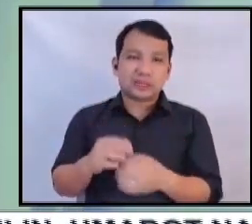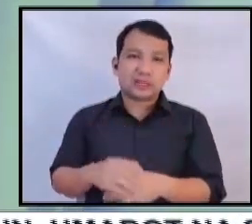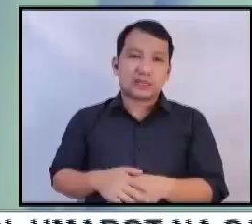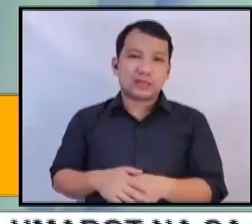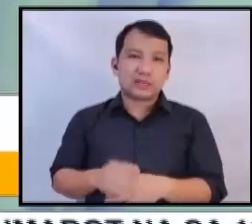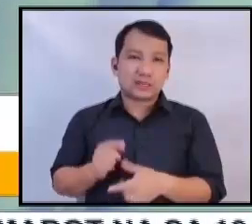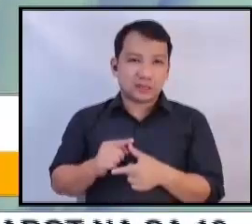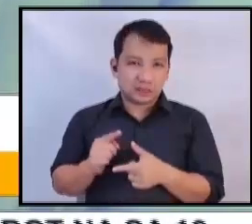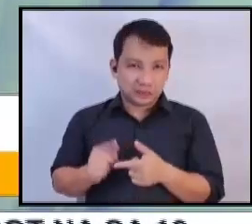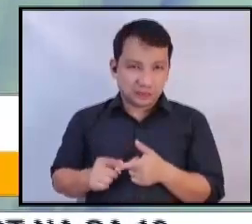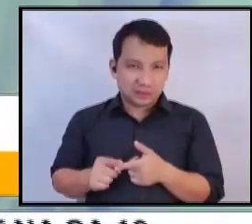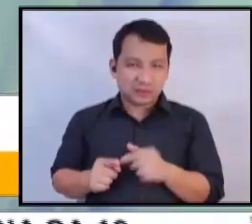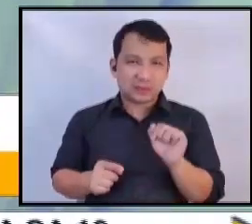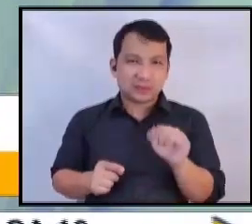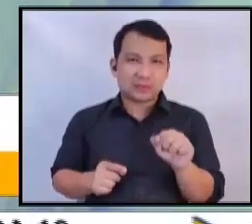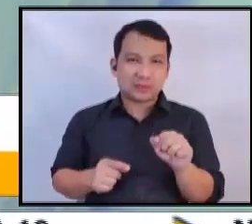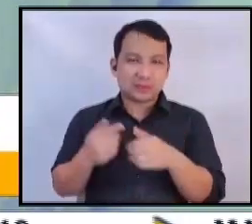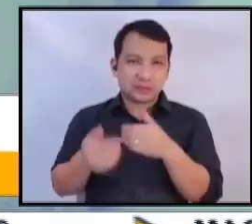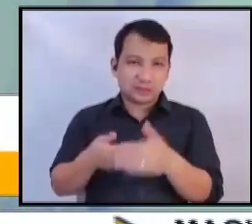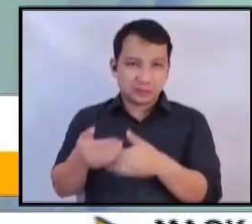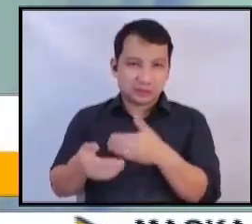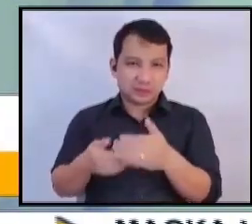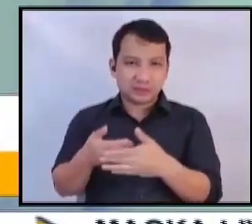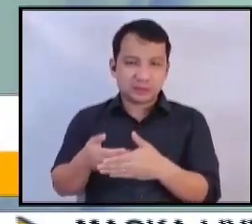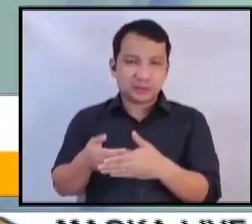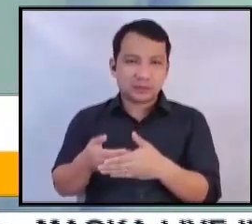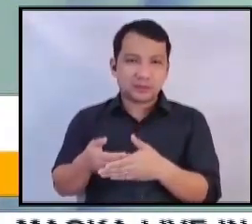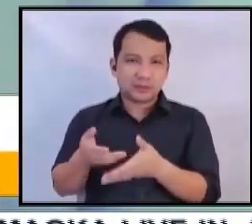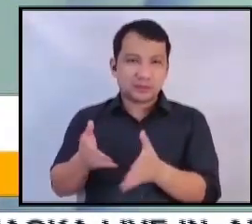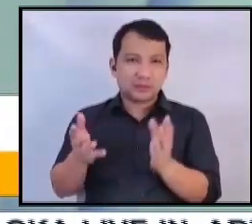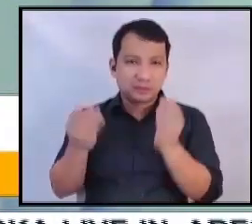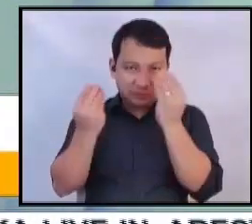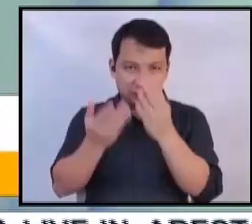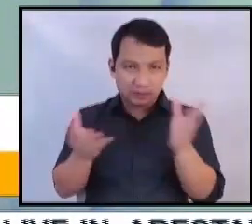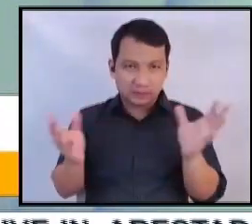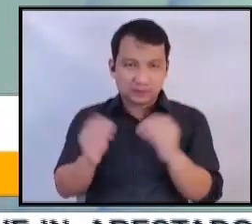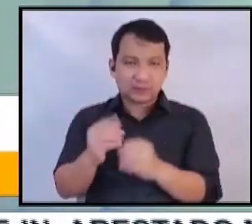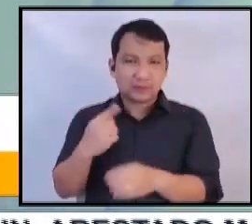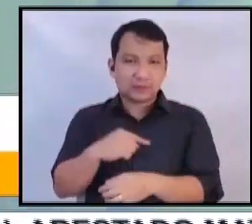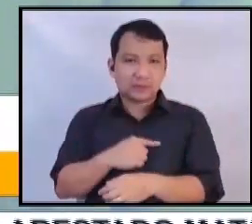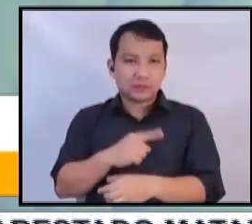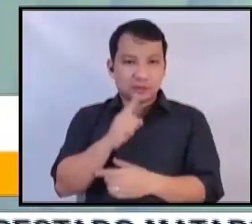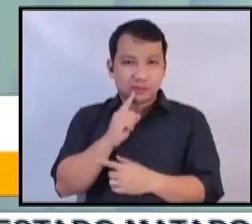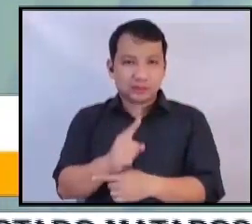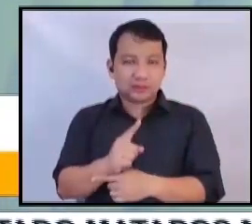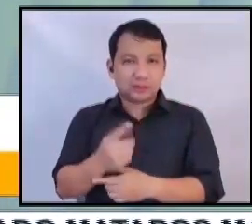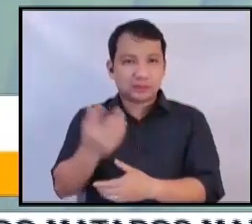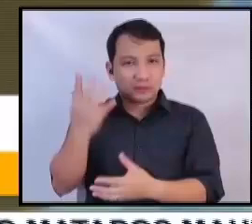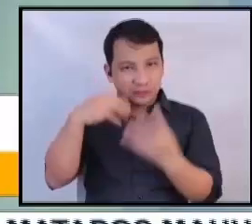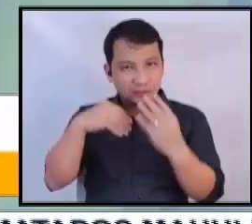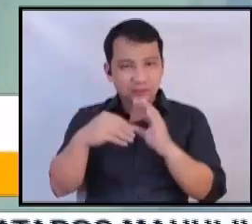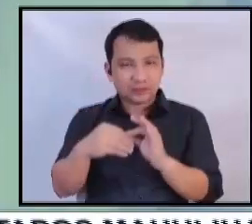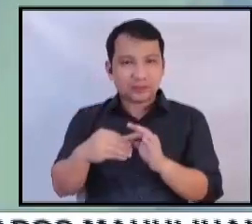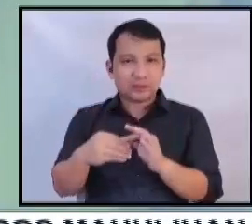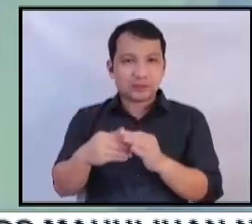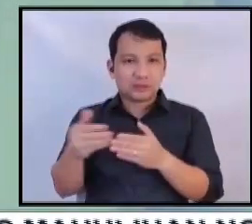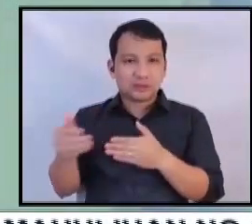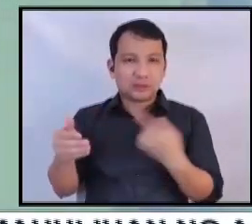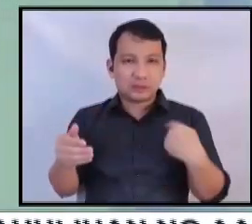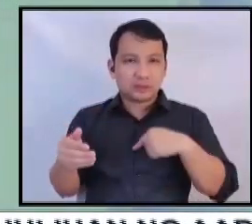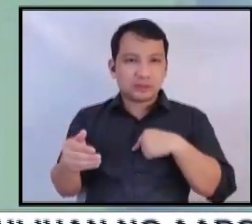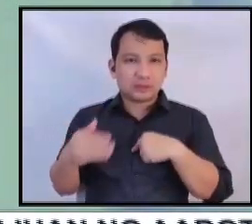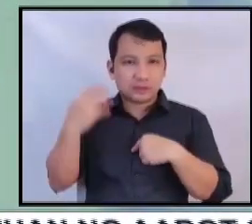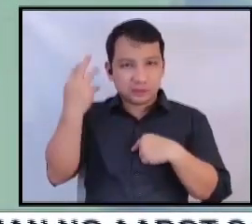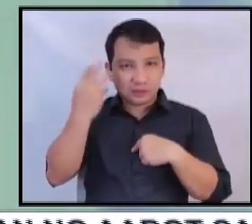yeah, we're in the process of just letting everything in, just letting everything sink in. So over the weekend, we had time to reflect,